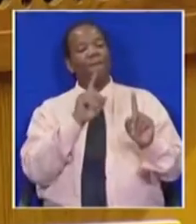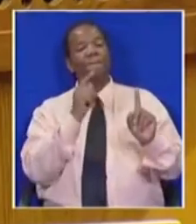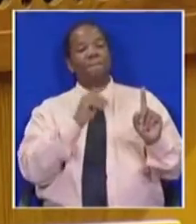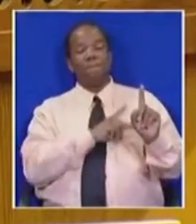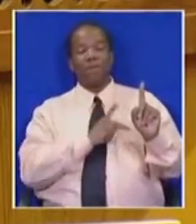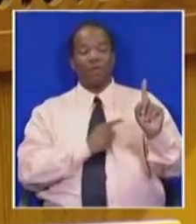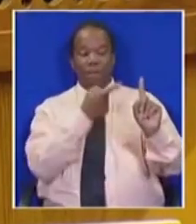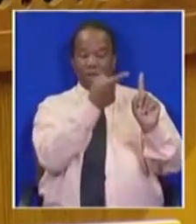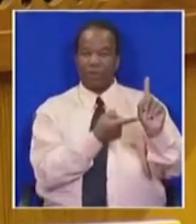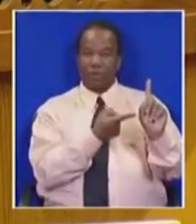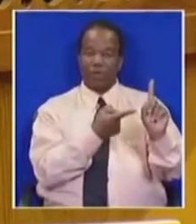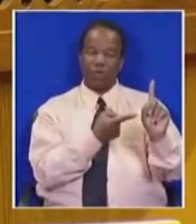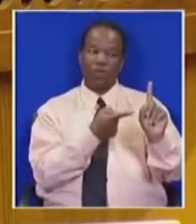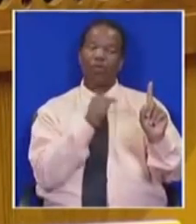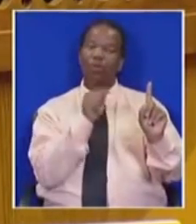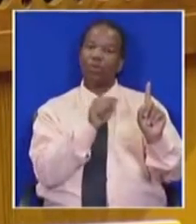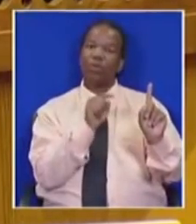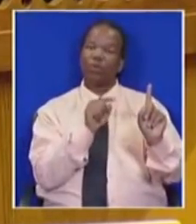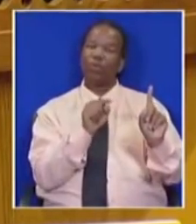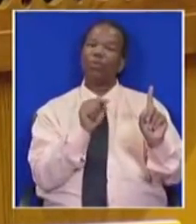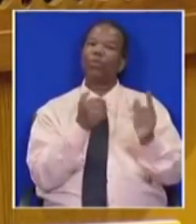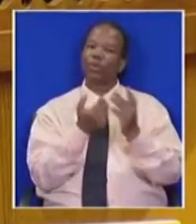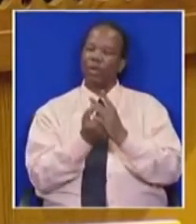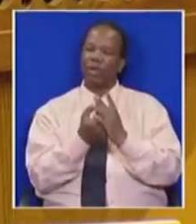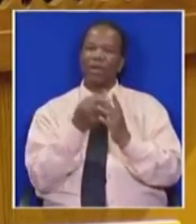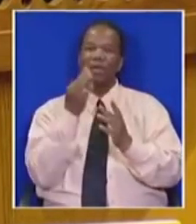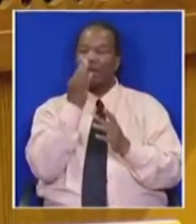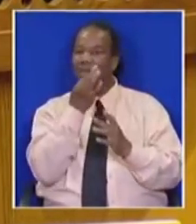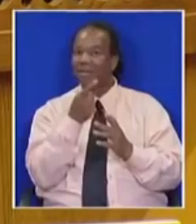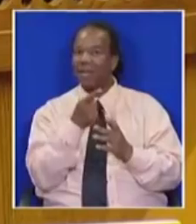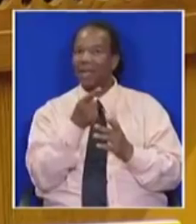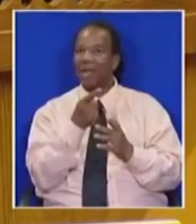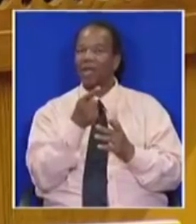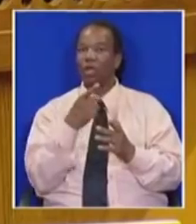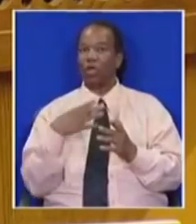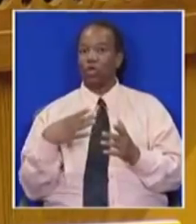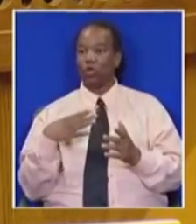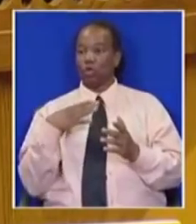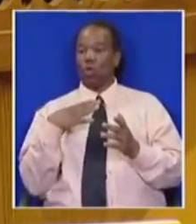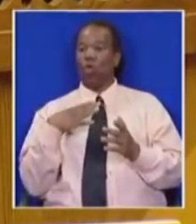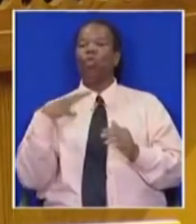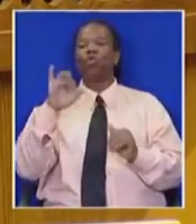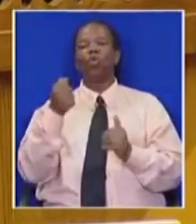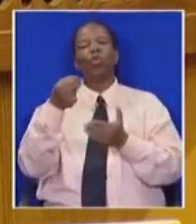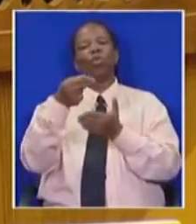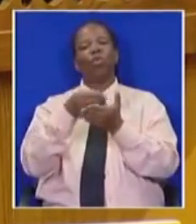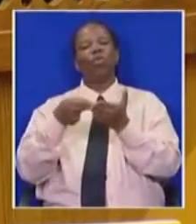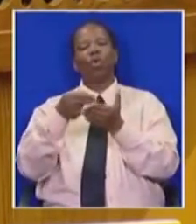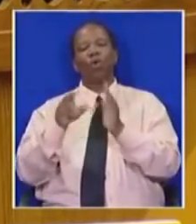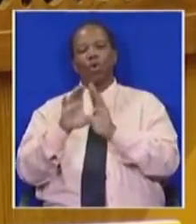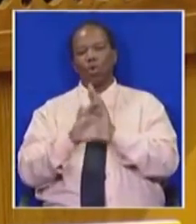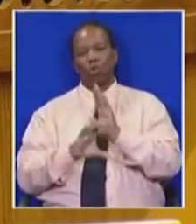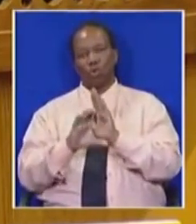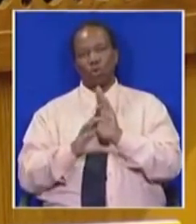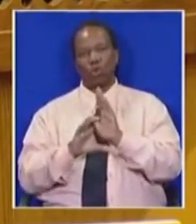of the few people who can claim proud co-authorship of our Constitution. All of us in this House pledge